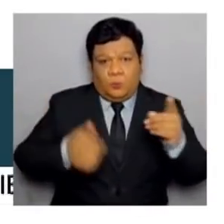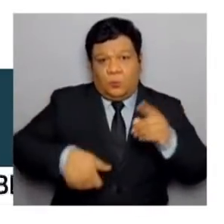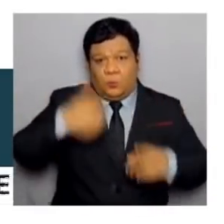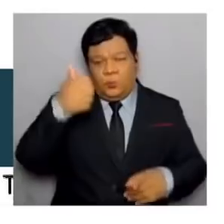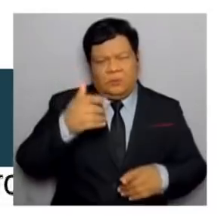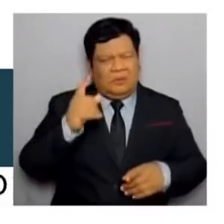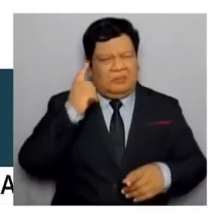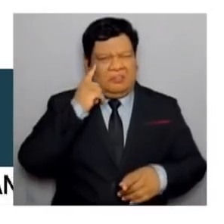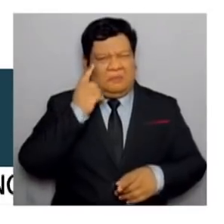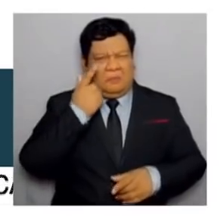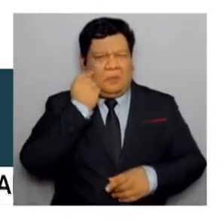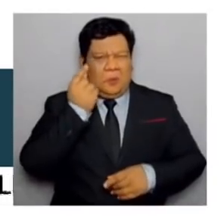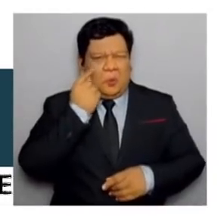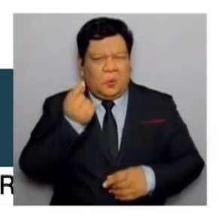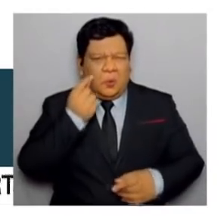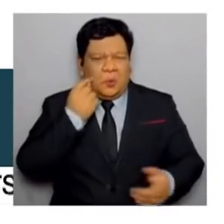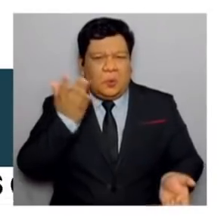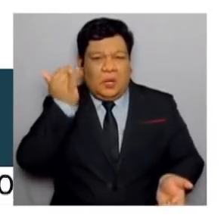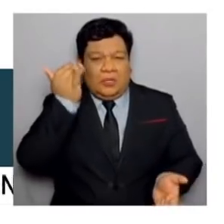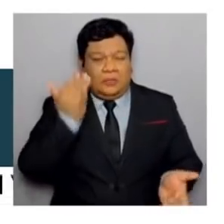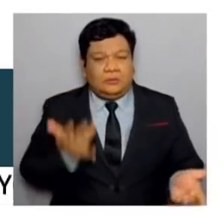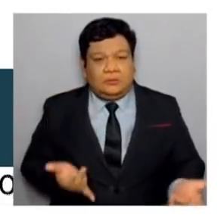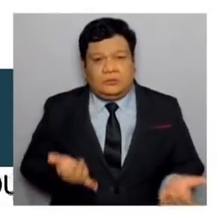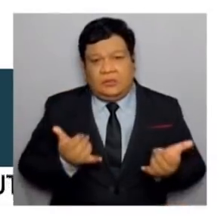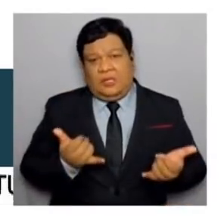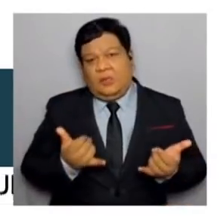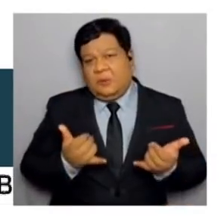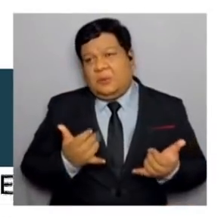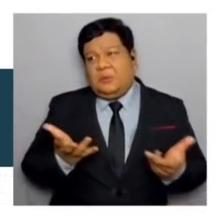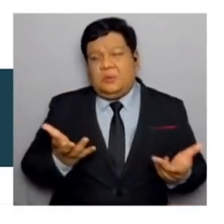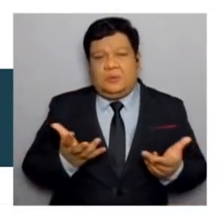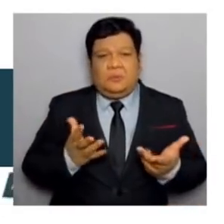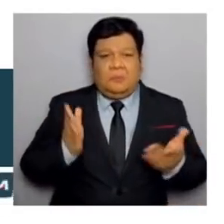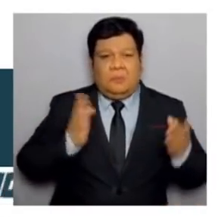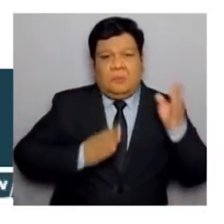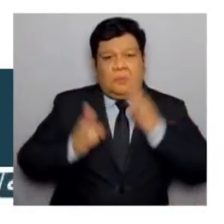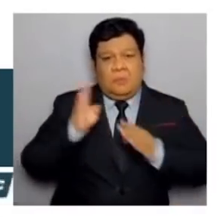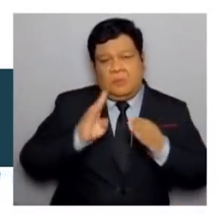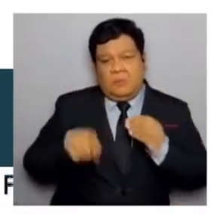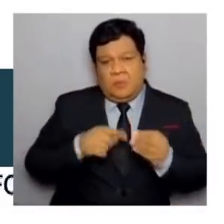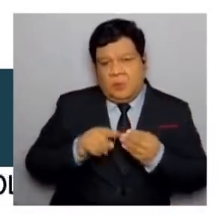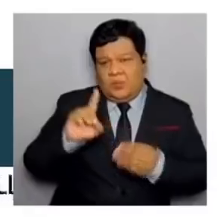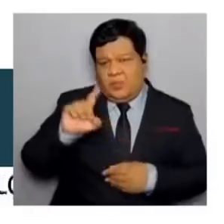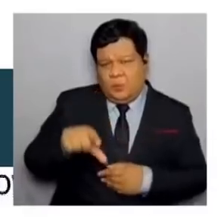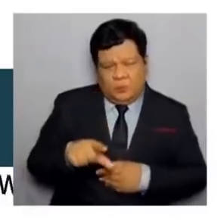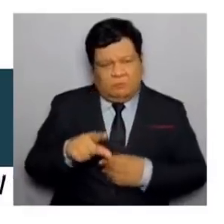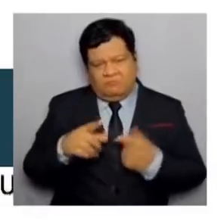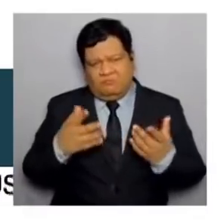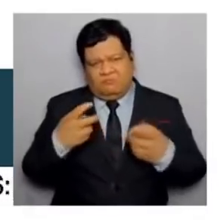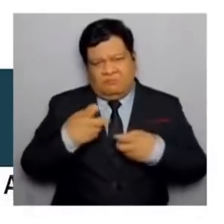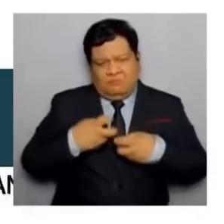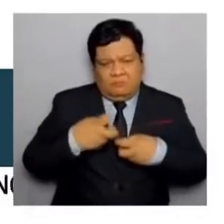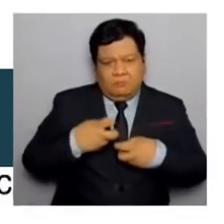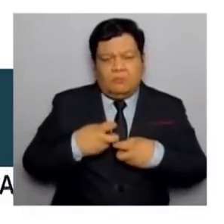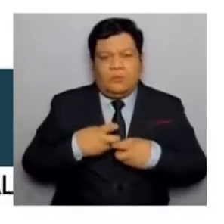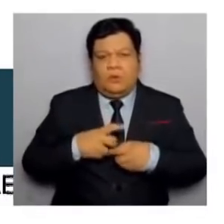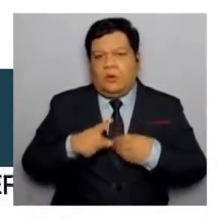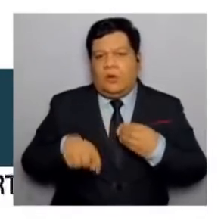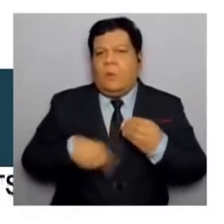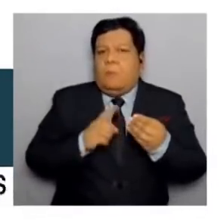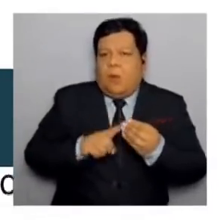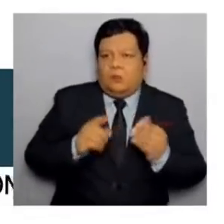happen considering the fact that medyo complicated ang issue na involved dito, and of course it involves the highest position in the land, so